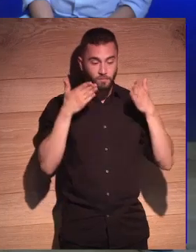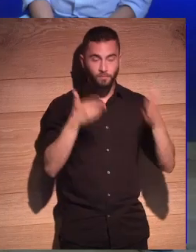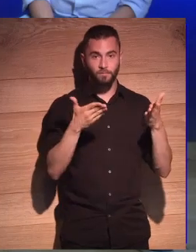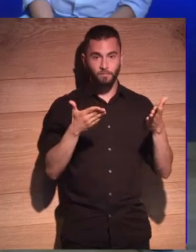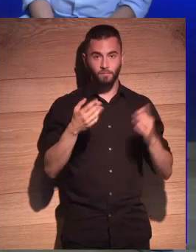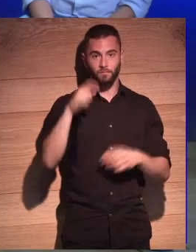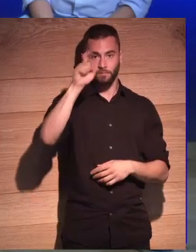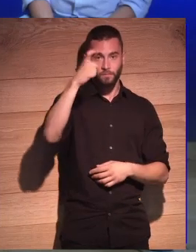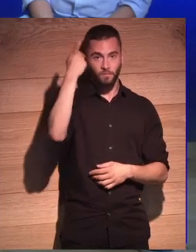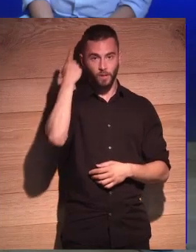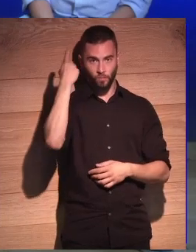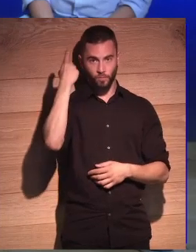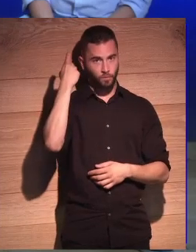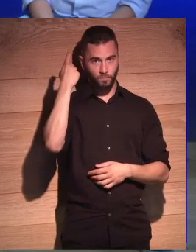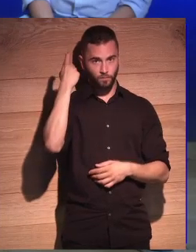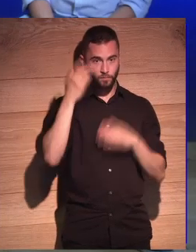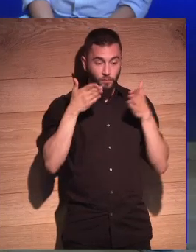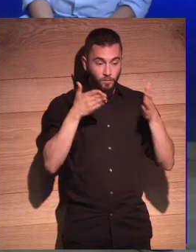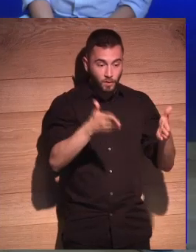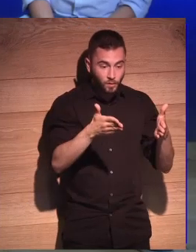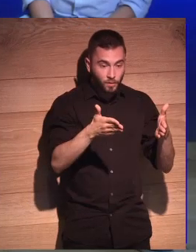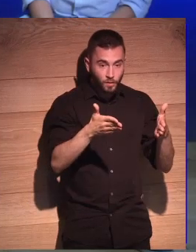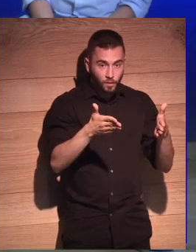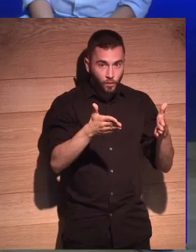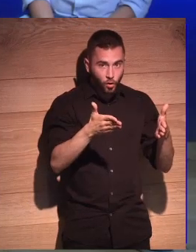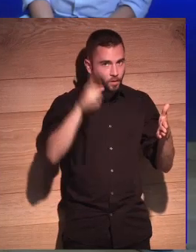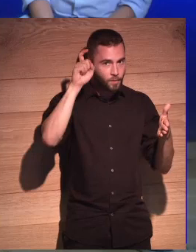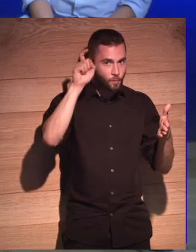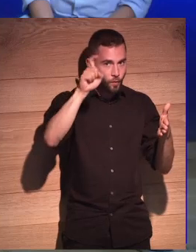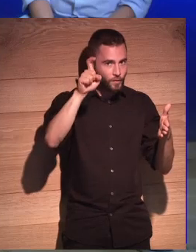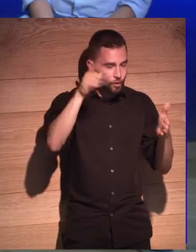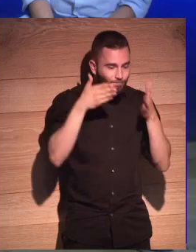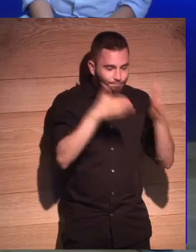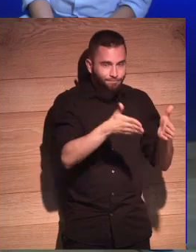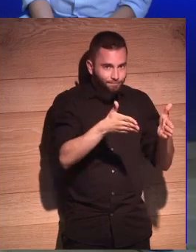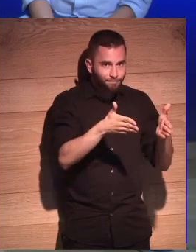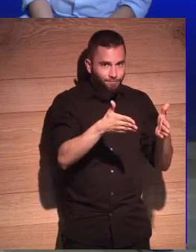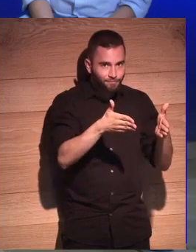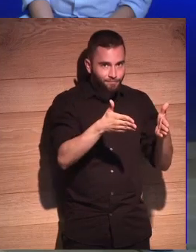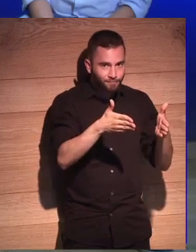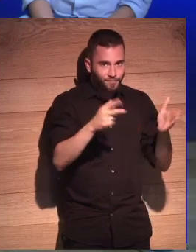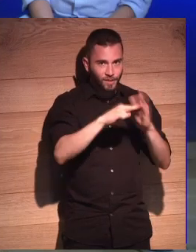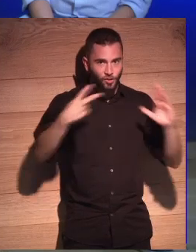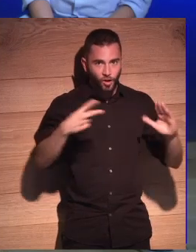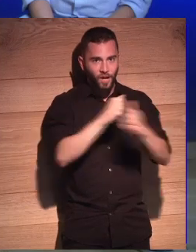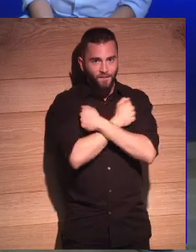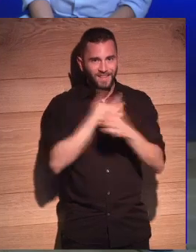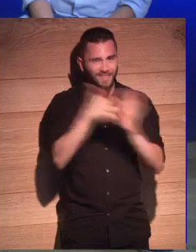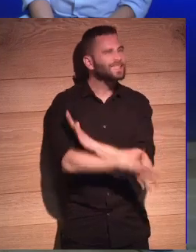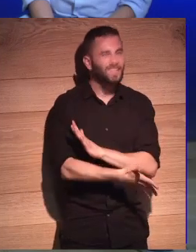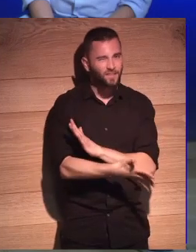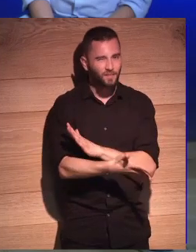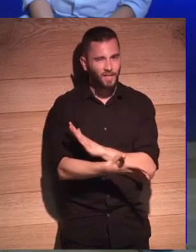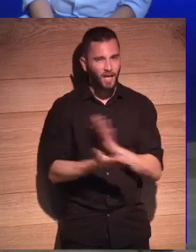they tell you this is my educational system, you need really to focus instead in the teacher and the educator. When you